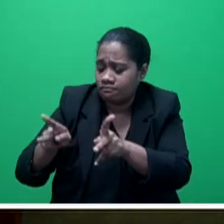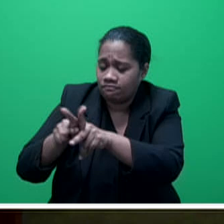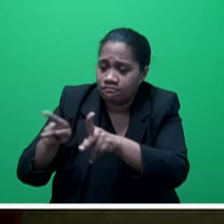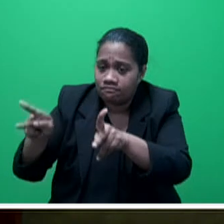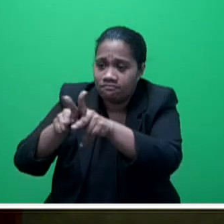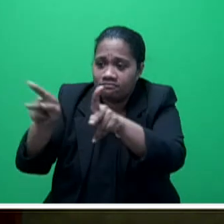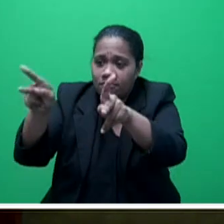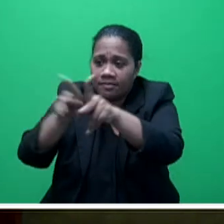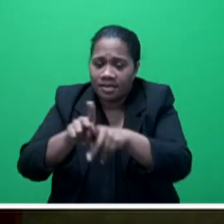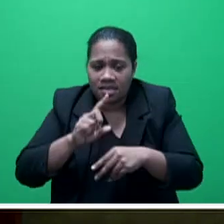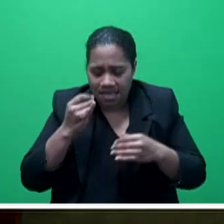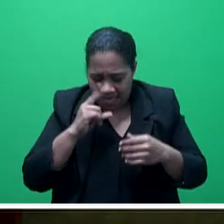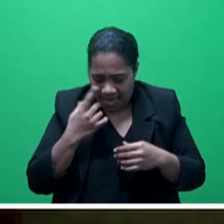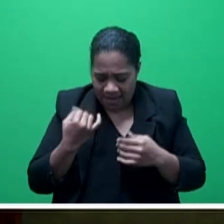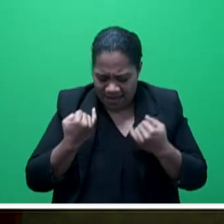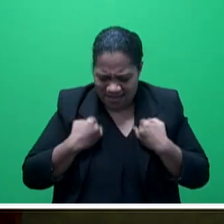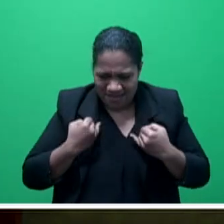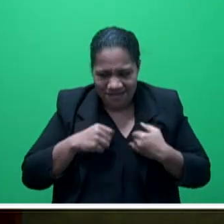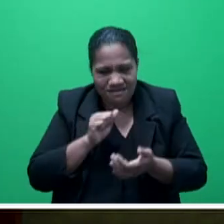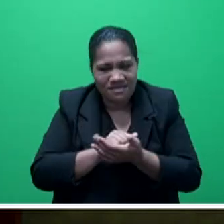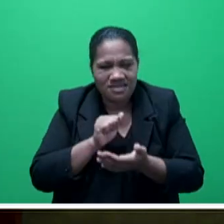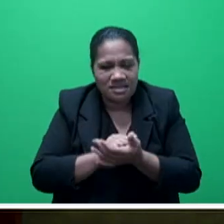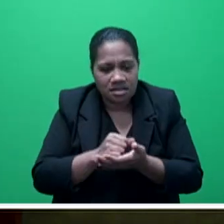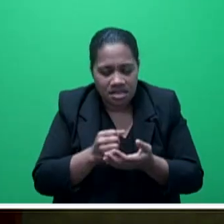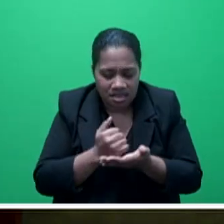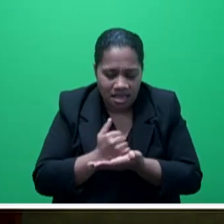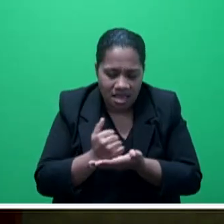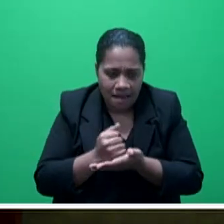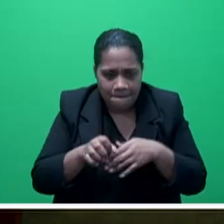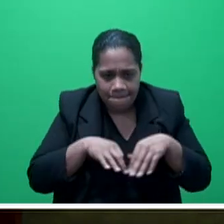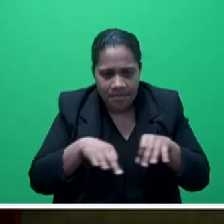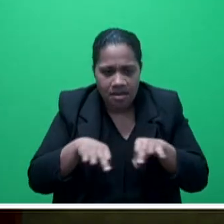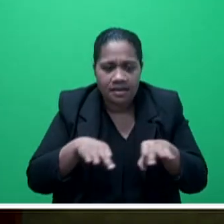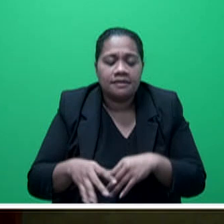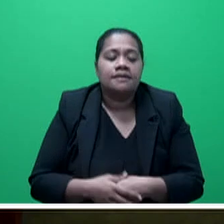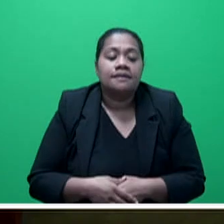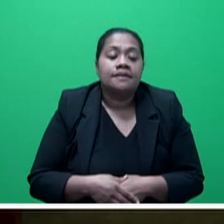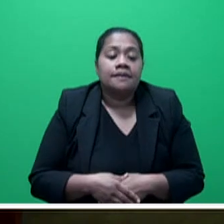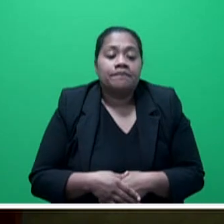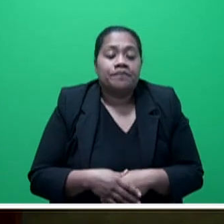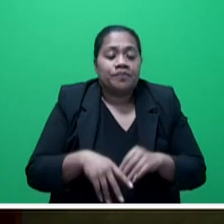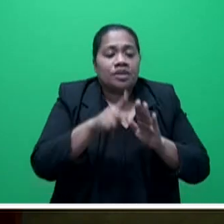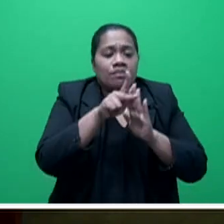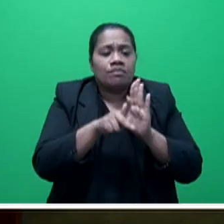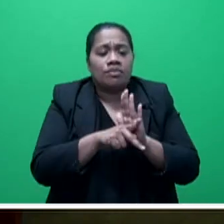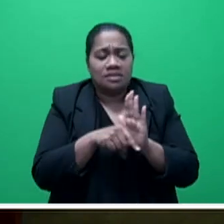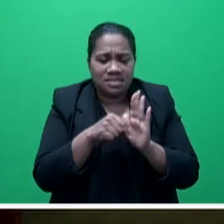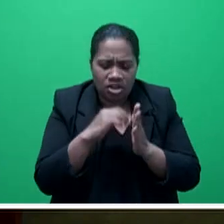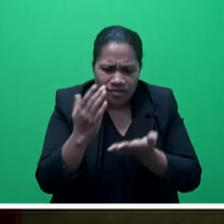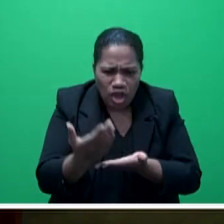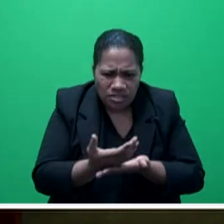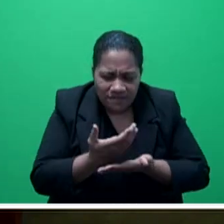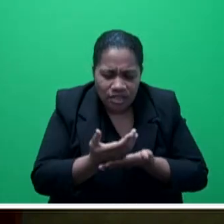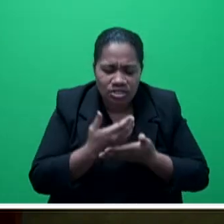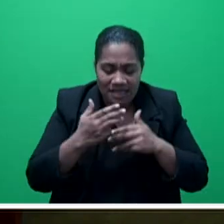Biodiversity Strategy and Action Plan. Honorable Speaker said, the policy on conservation and management of Fiji's coral reefs